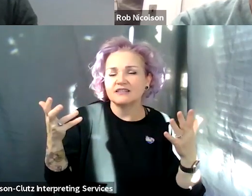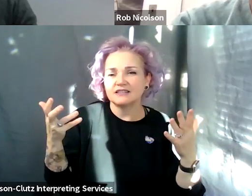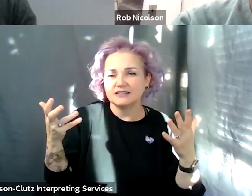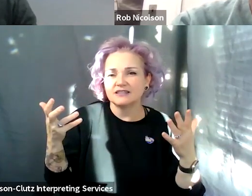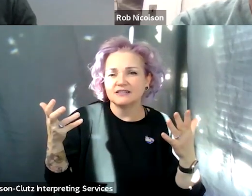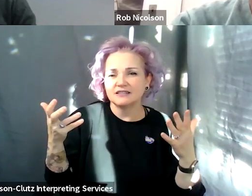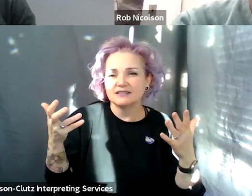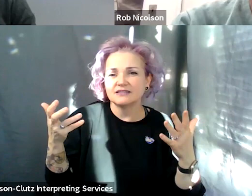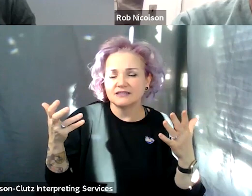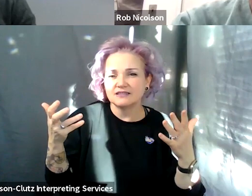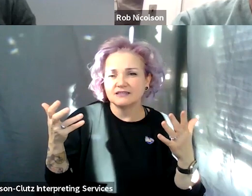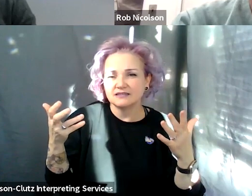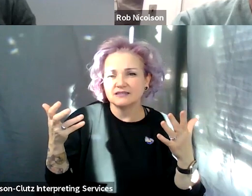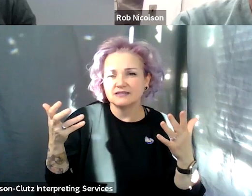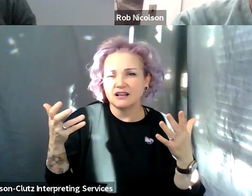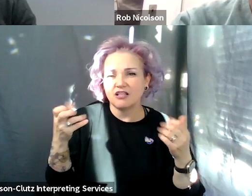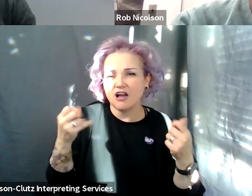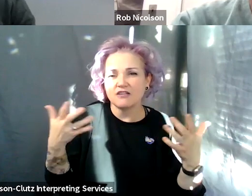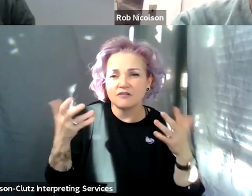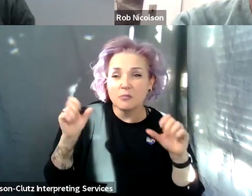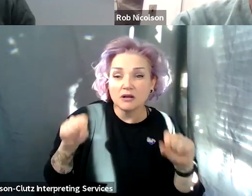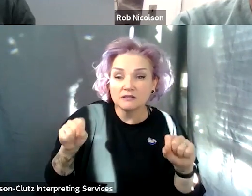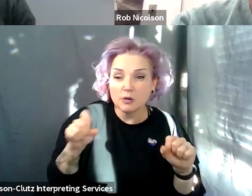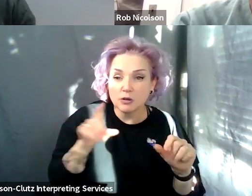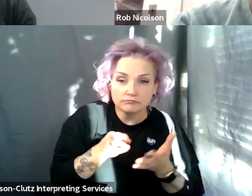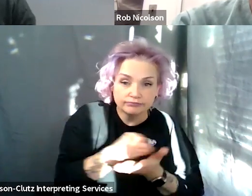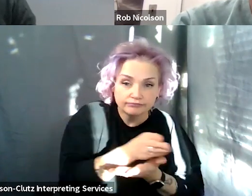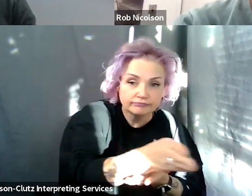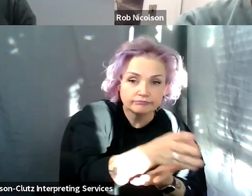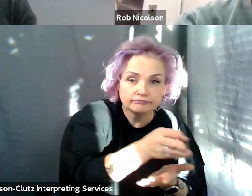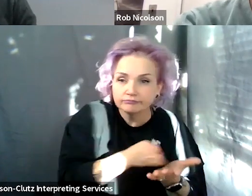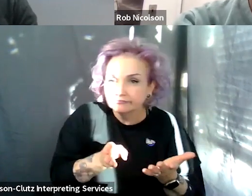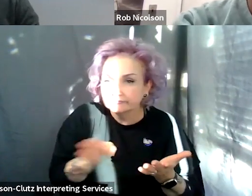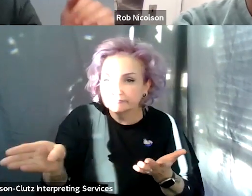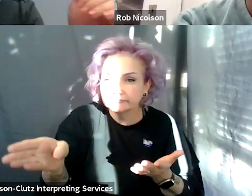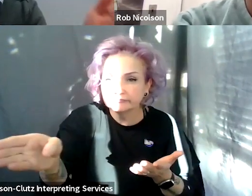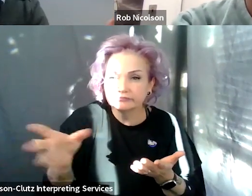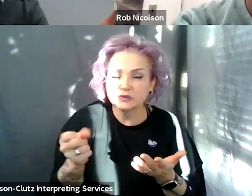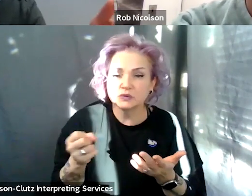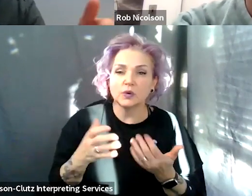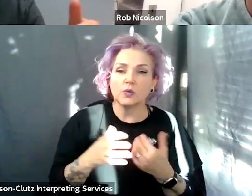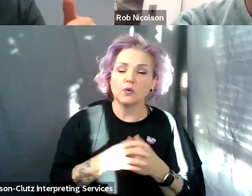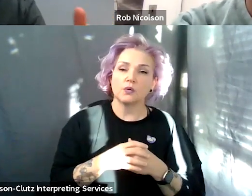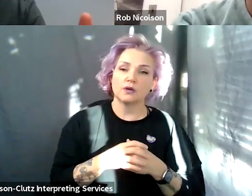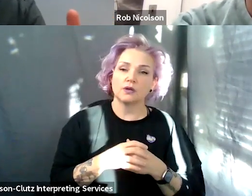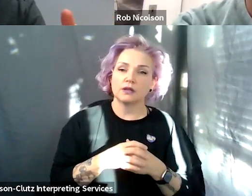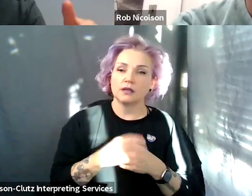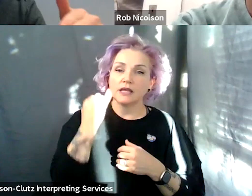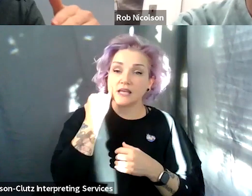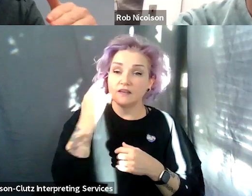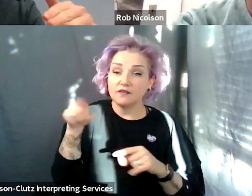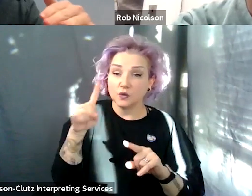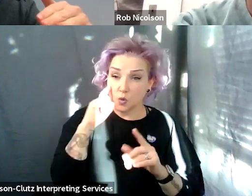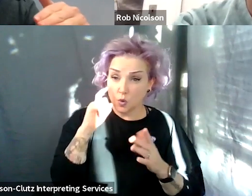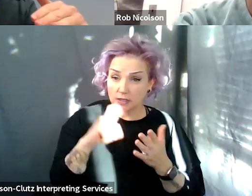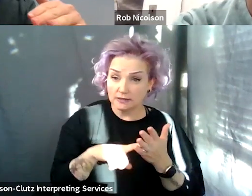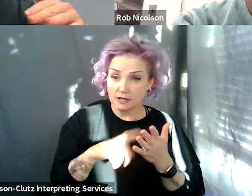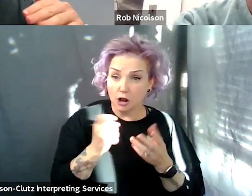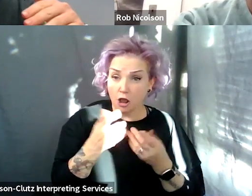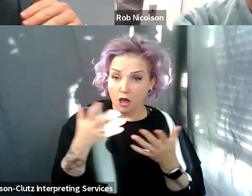prospective studies where, really a lot of this evidence came from, if you notice in the tables, there was a